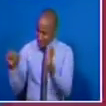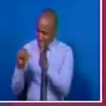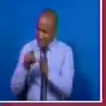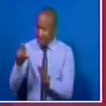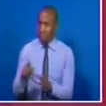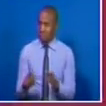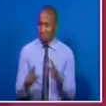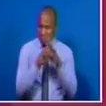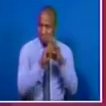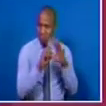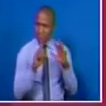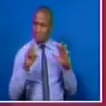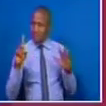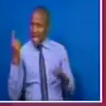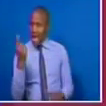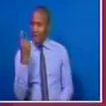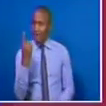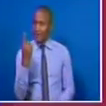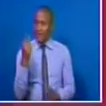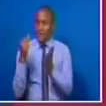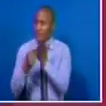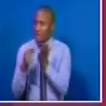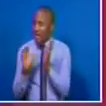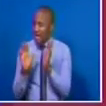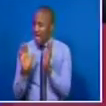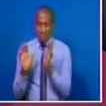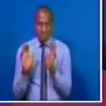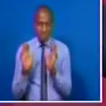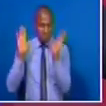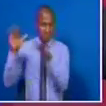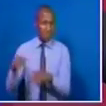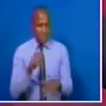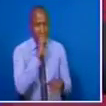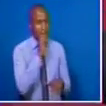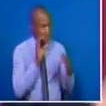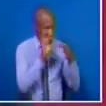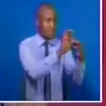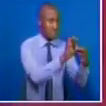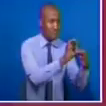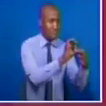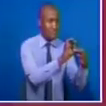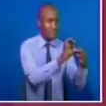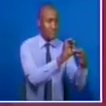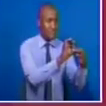itself. And that's the reason why Uganda is finding it more attractive to go to Tanzania.